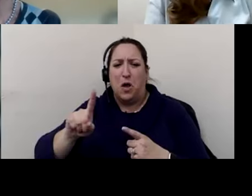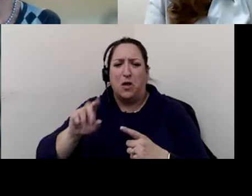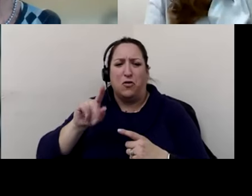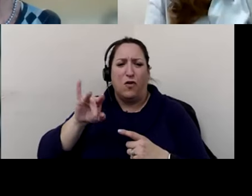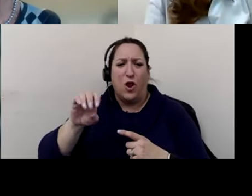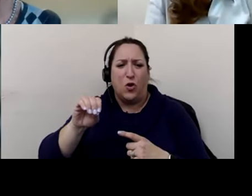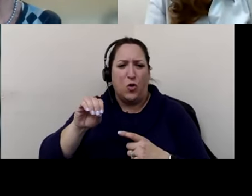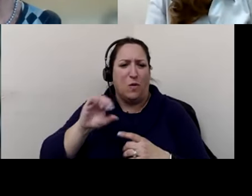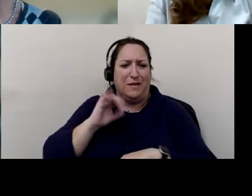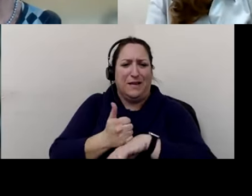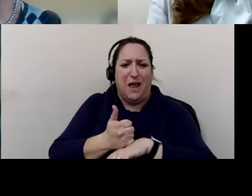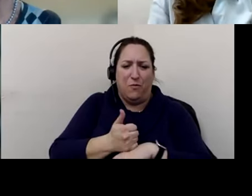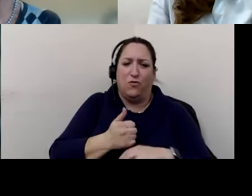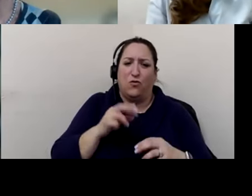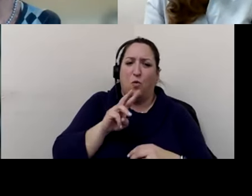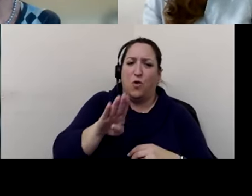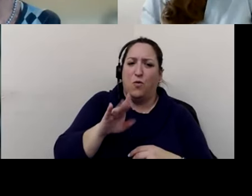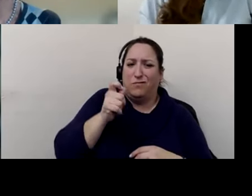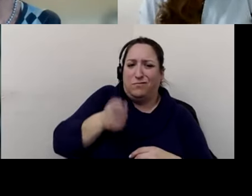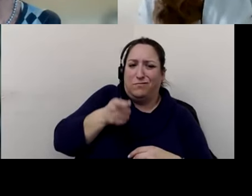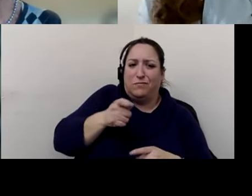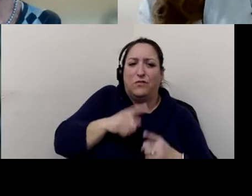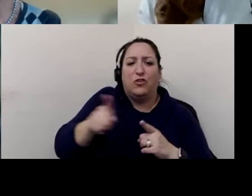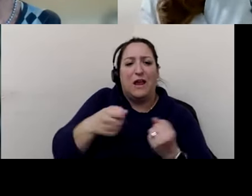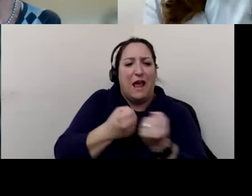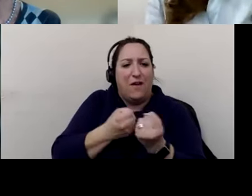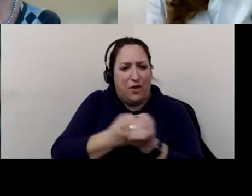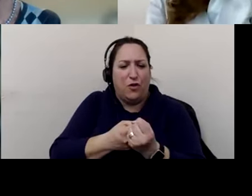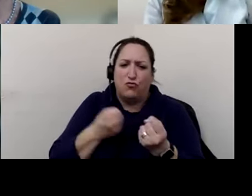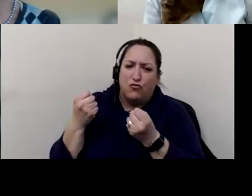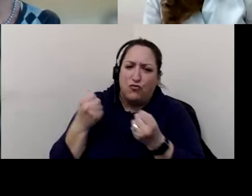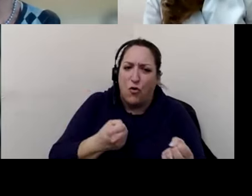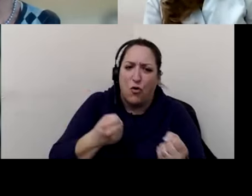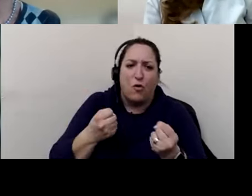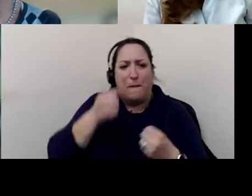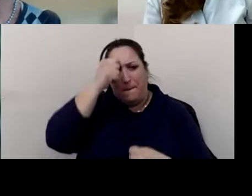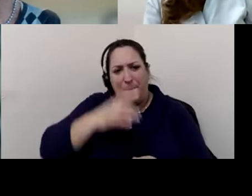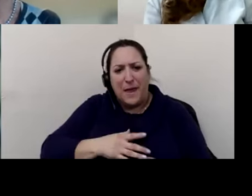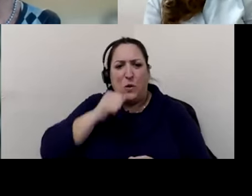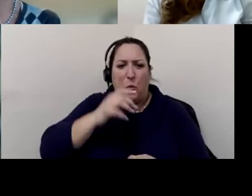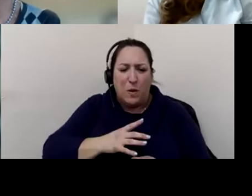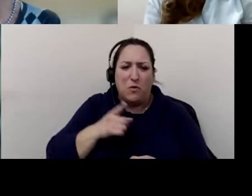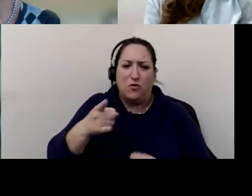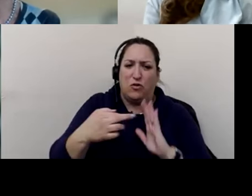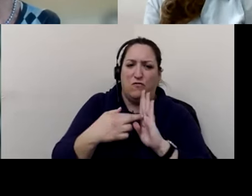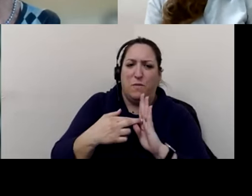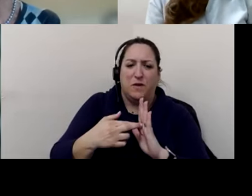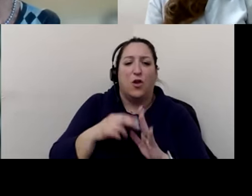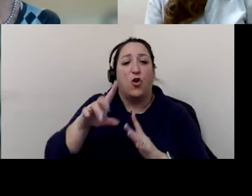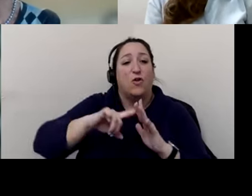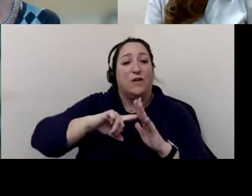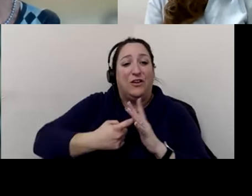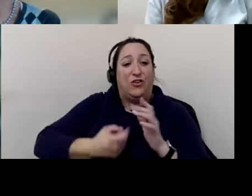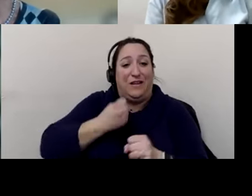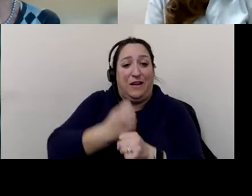established in the Willowbrook Permanent Injunction, she advocated strongly for the men and women she represented. In her initial years,